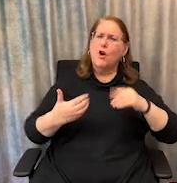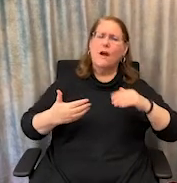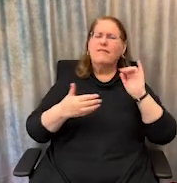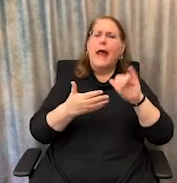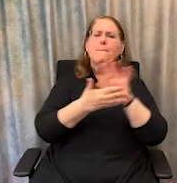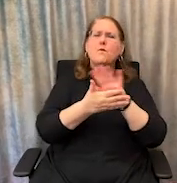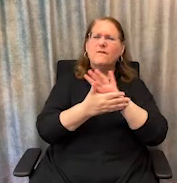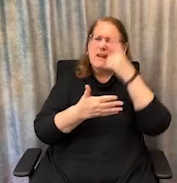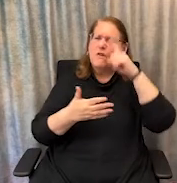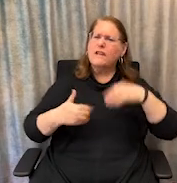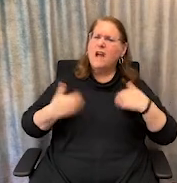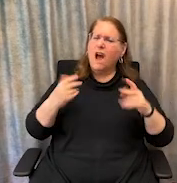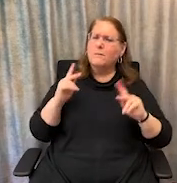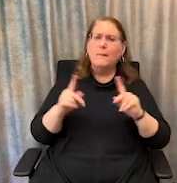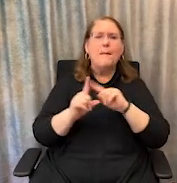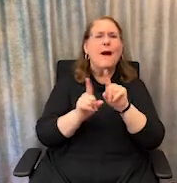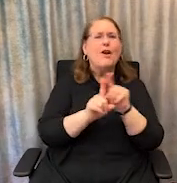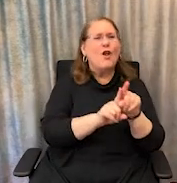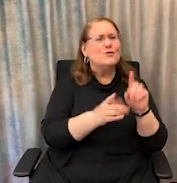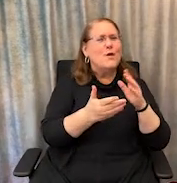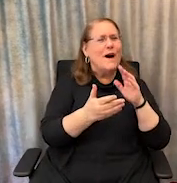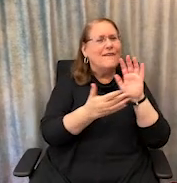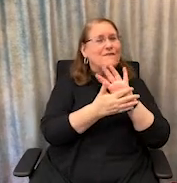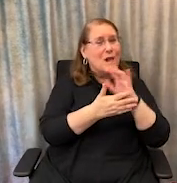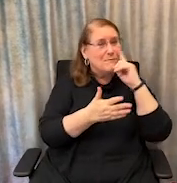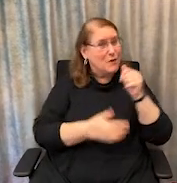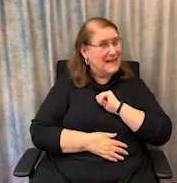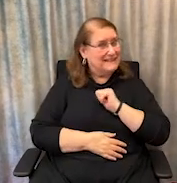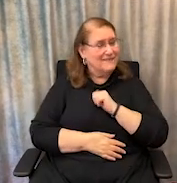young people, but for me, it's also a film for myself. So